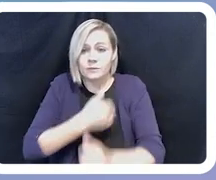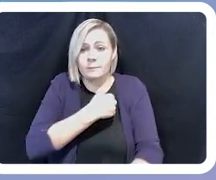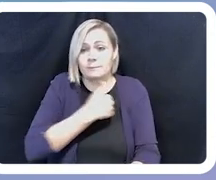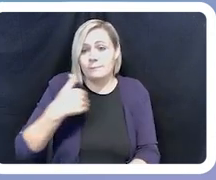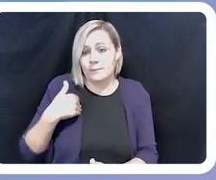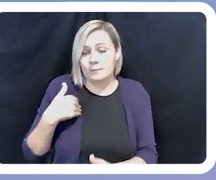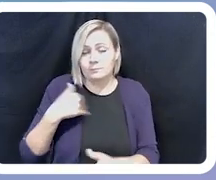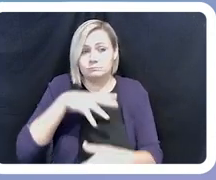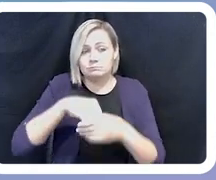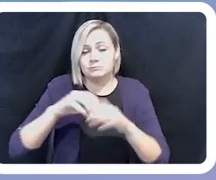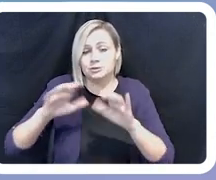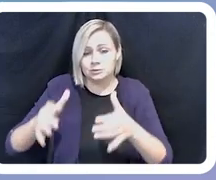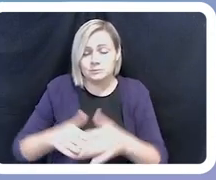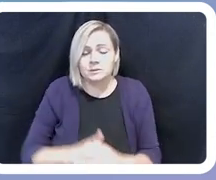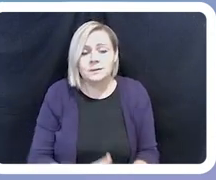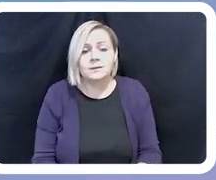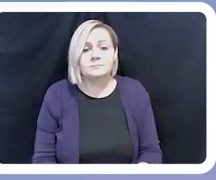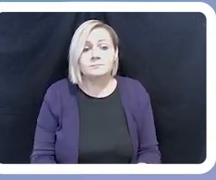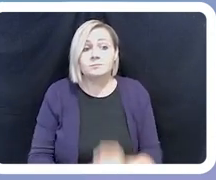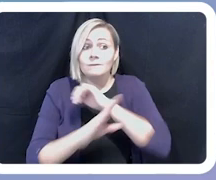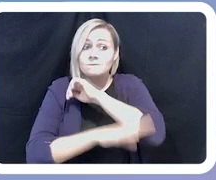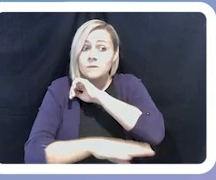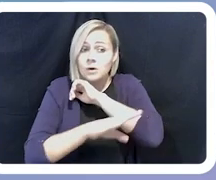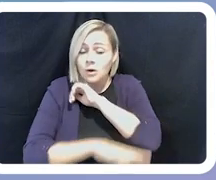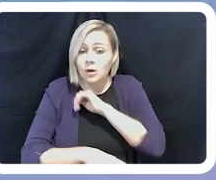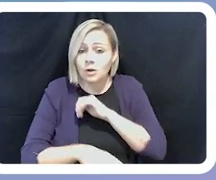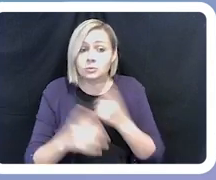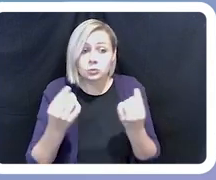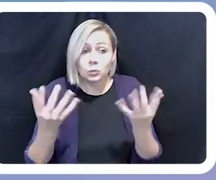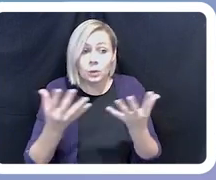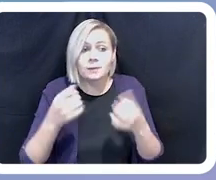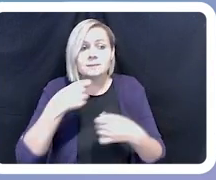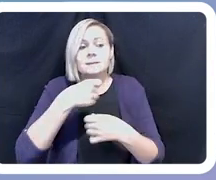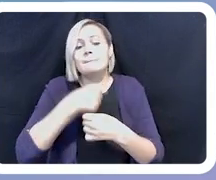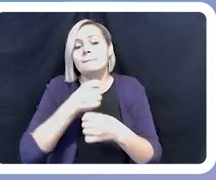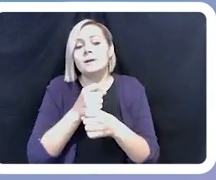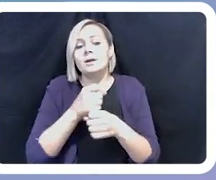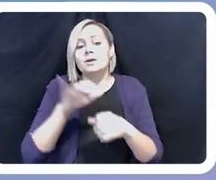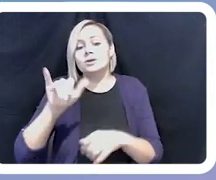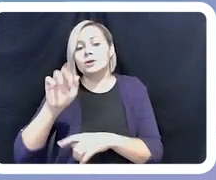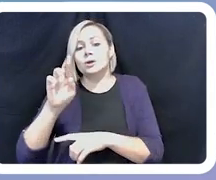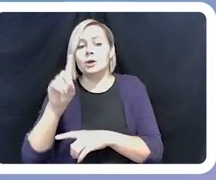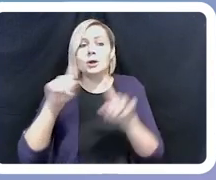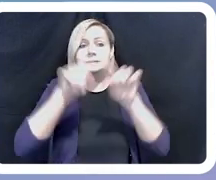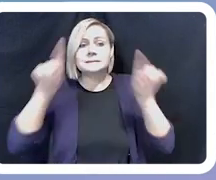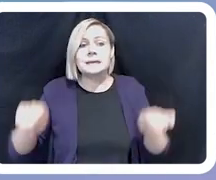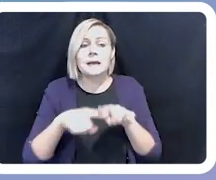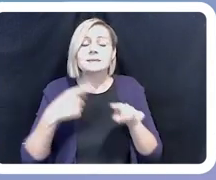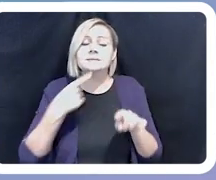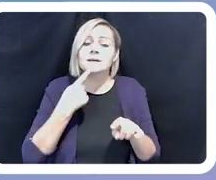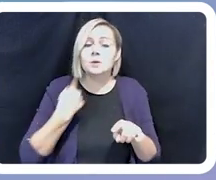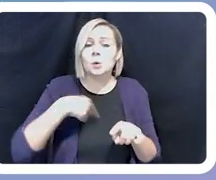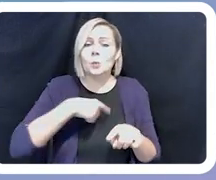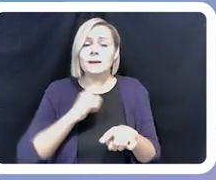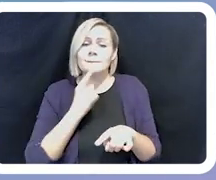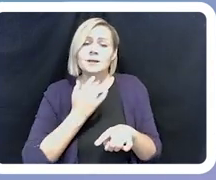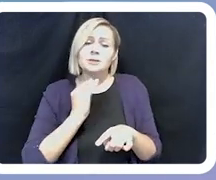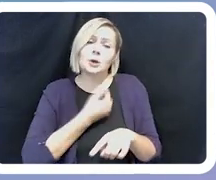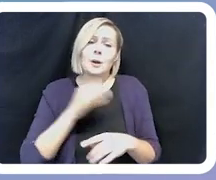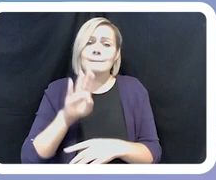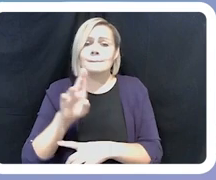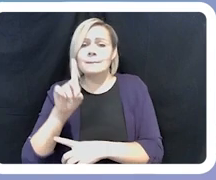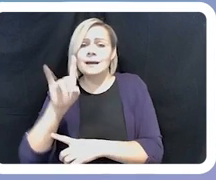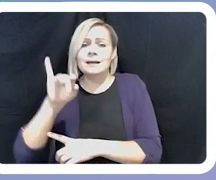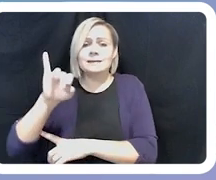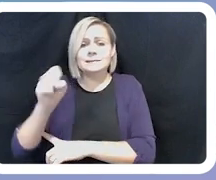every member of their chapter. In the fall semester, they made yard signs that said, "We miss our buddies," and